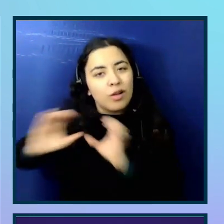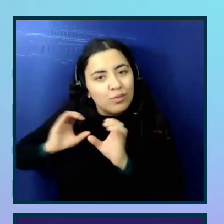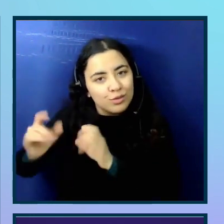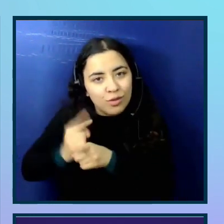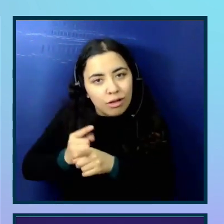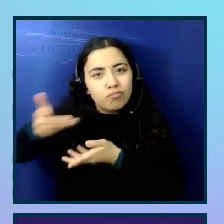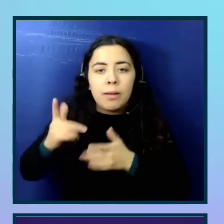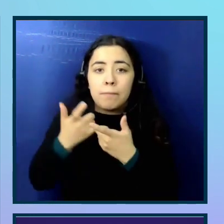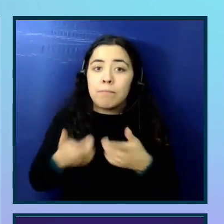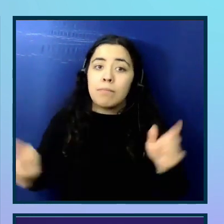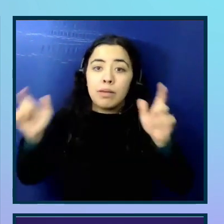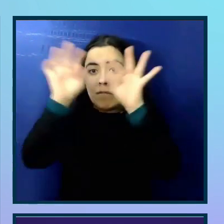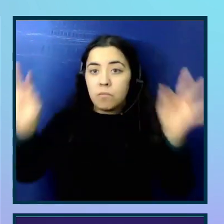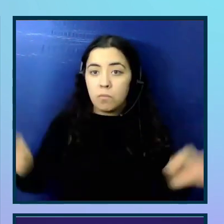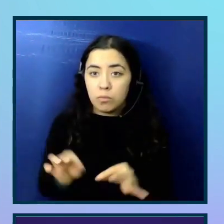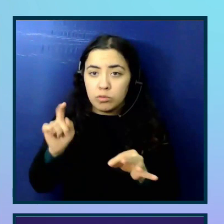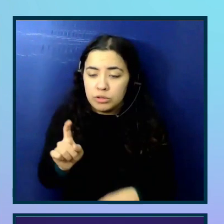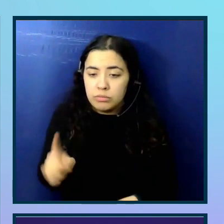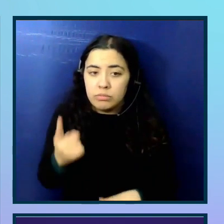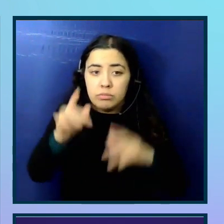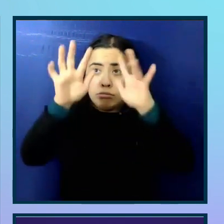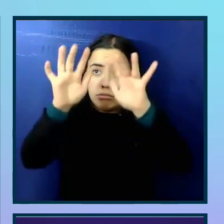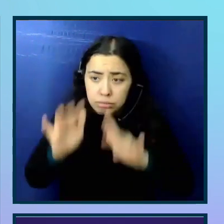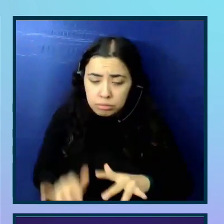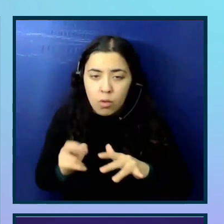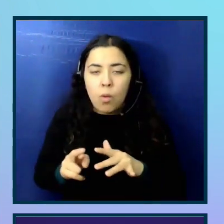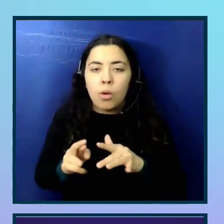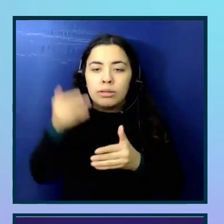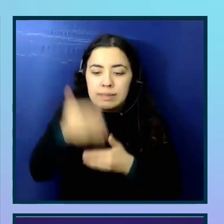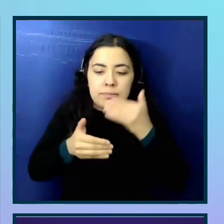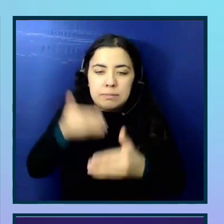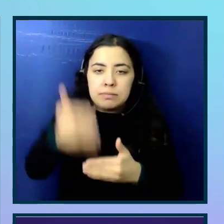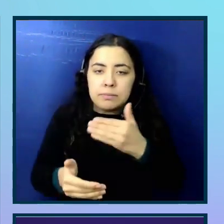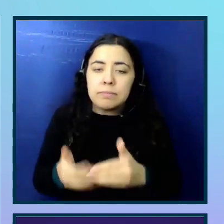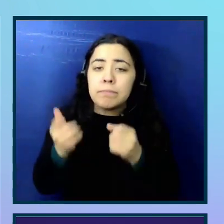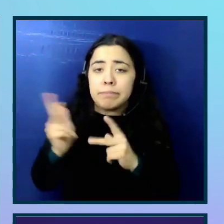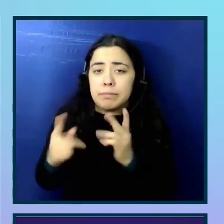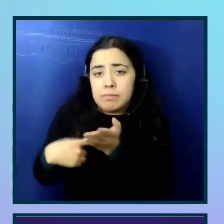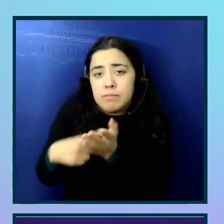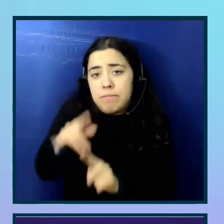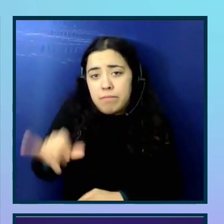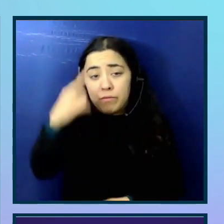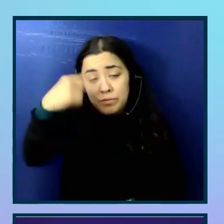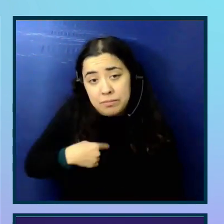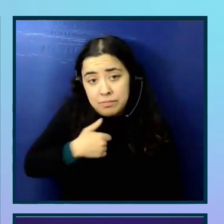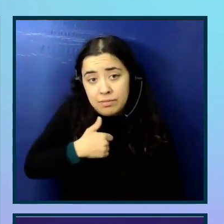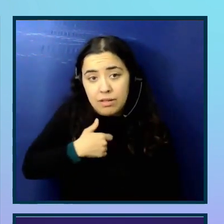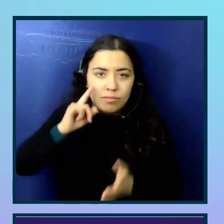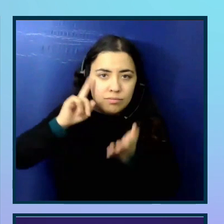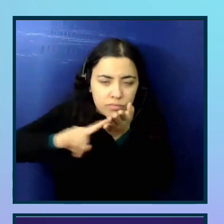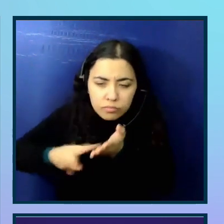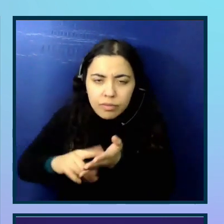things, like maybe doing them single or multi-step, there's a lot of conversations about that. For me, consistent studies have